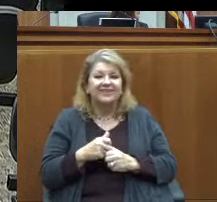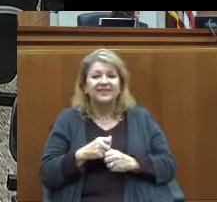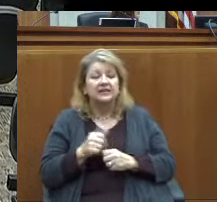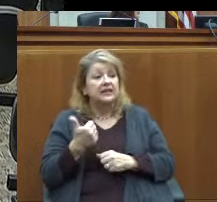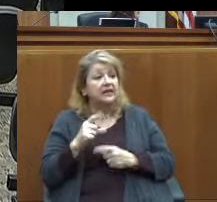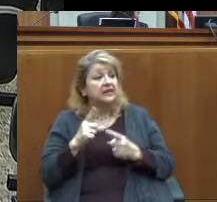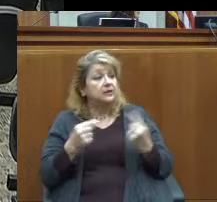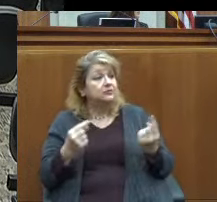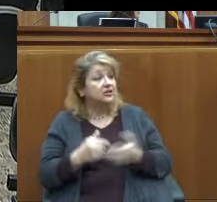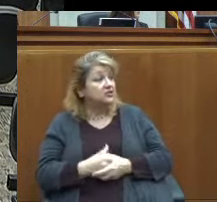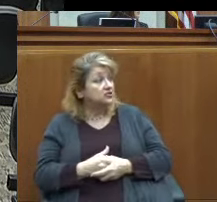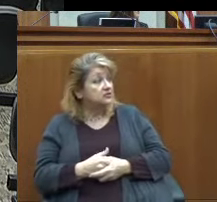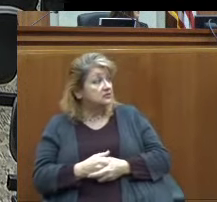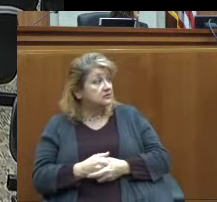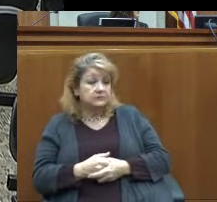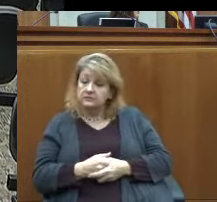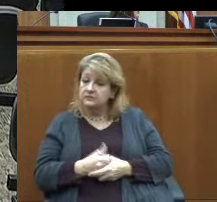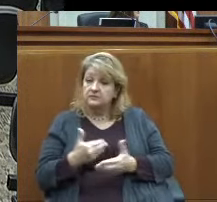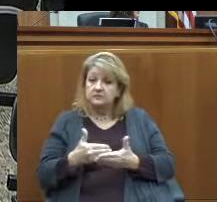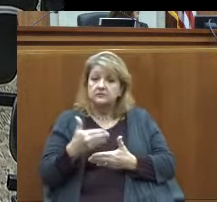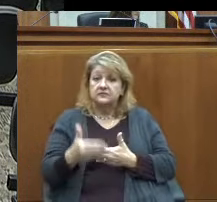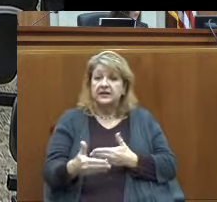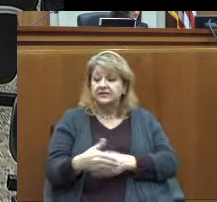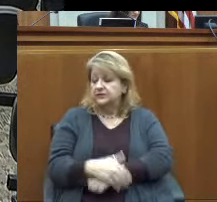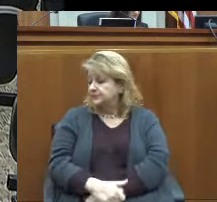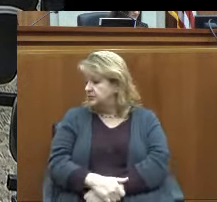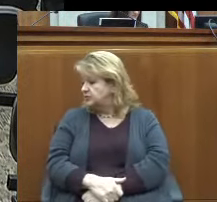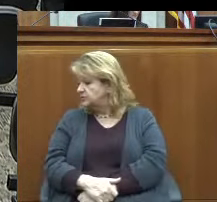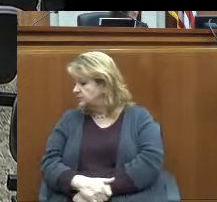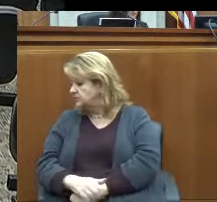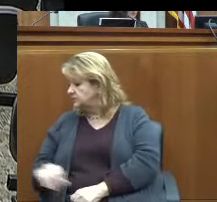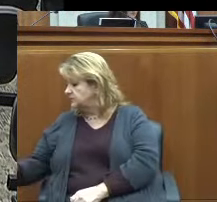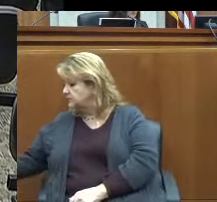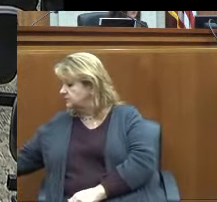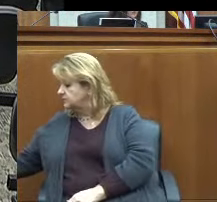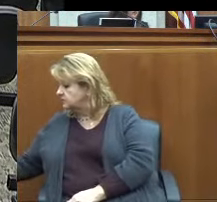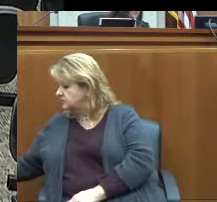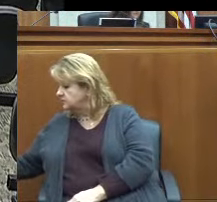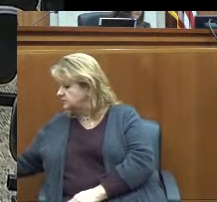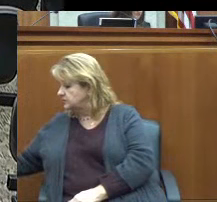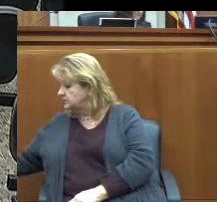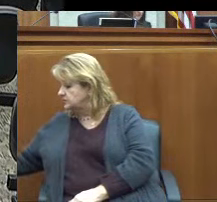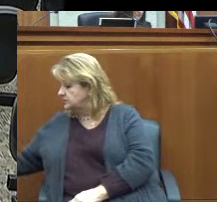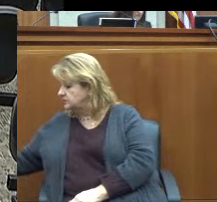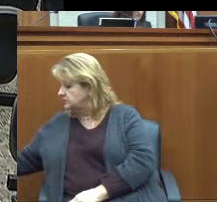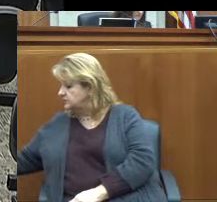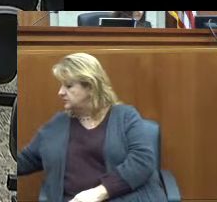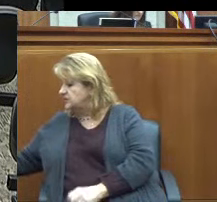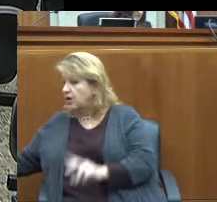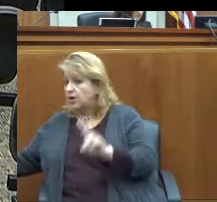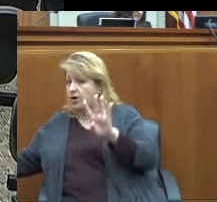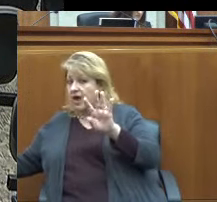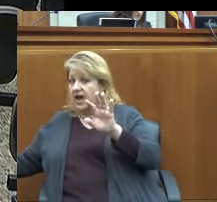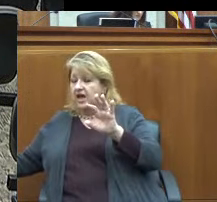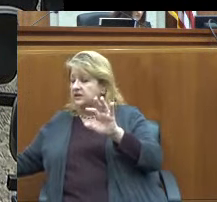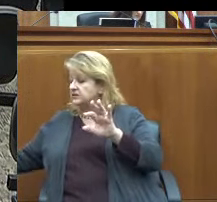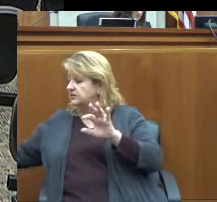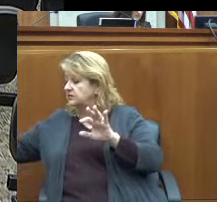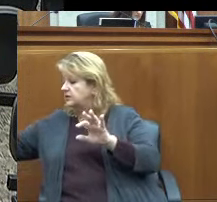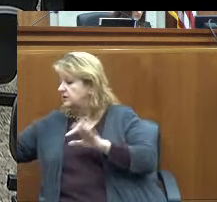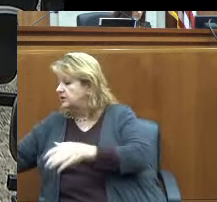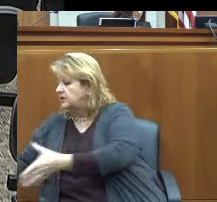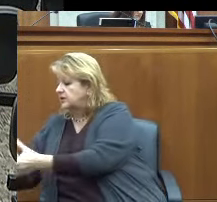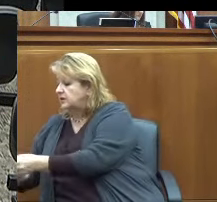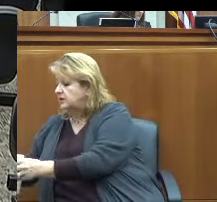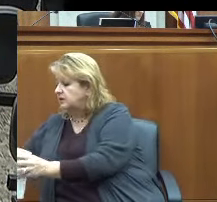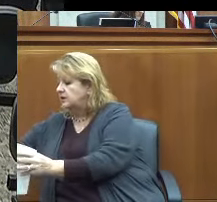Any objections? Next item. Your next item is on page 31, item 4.1, consideration of